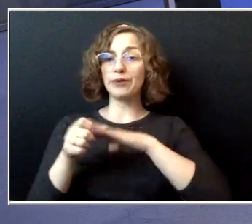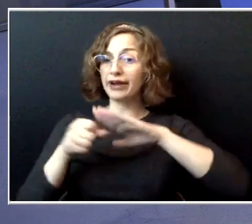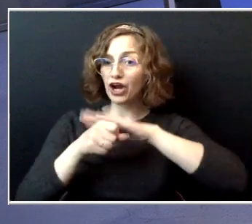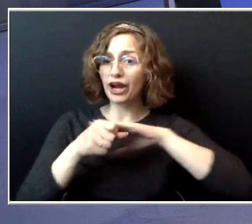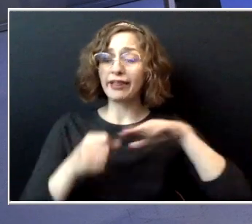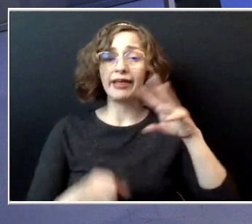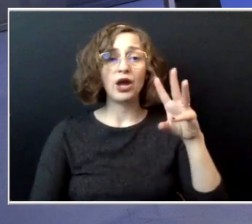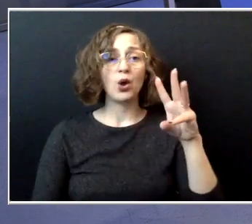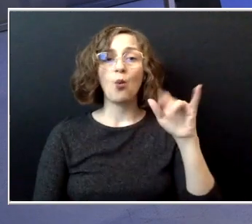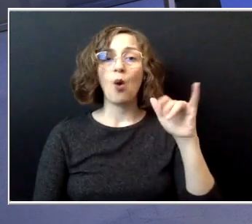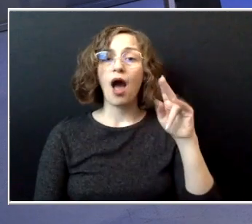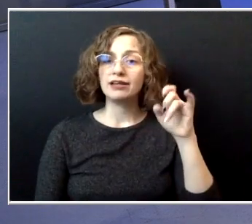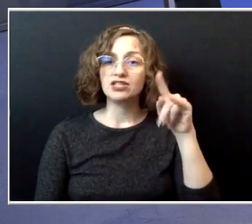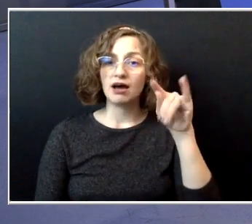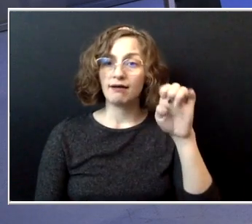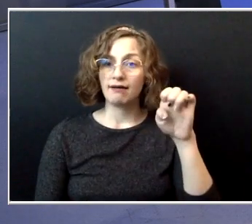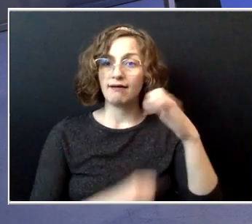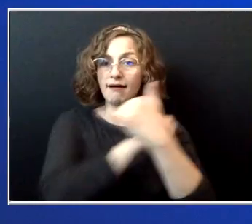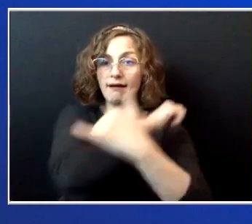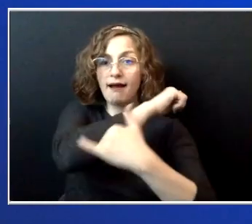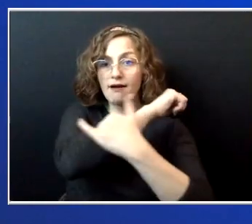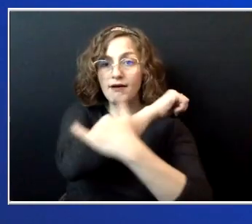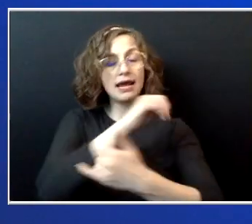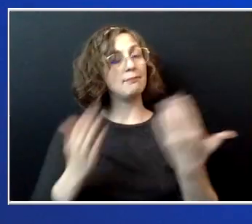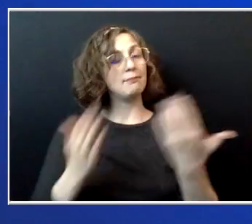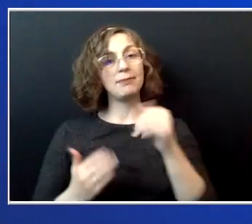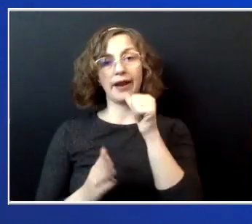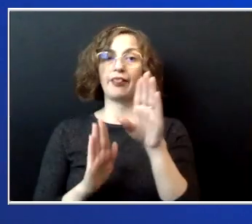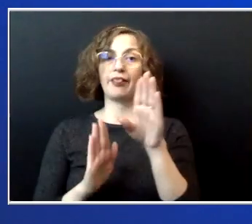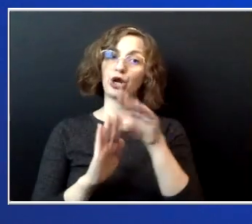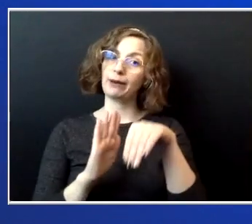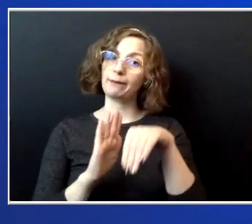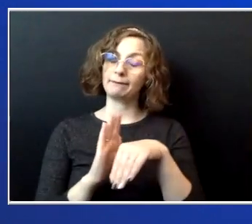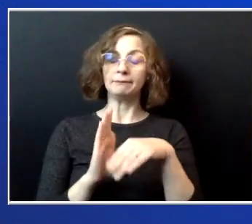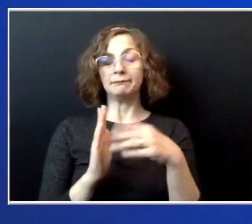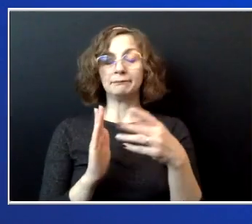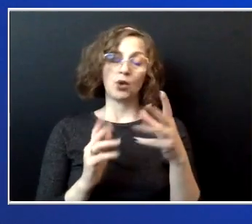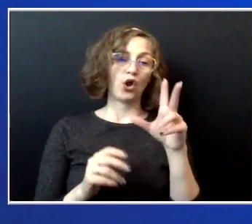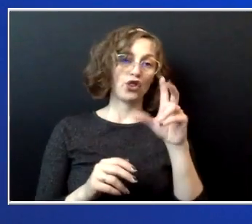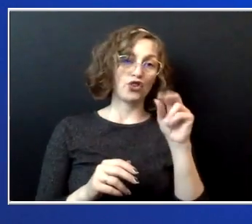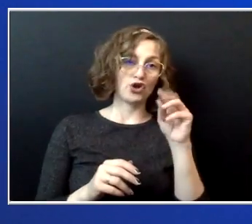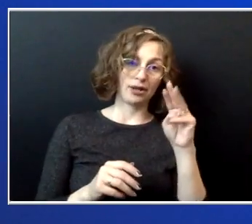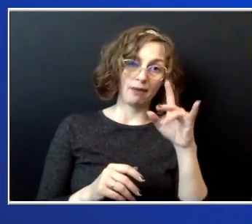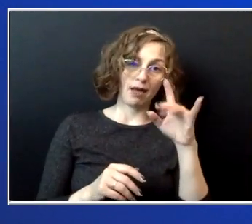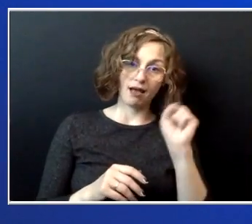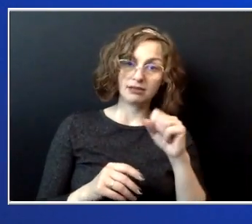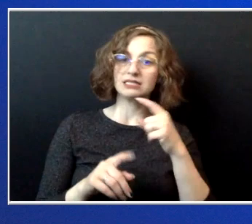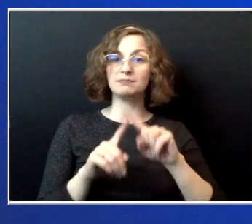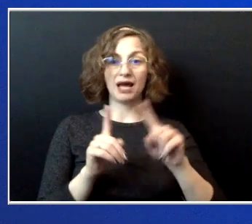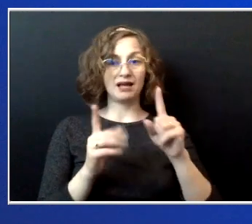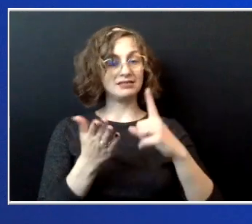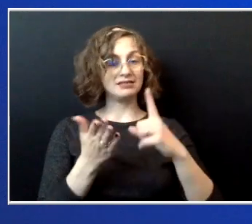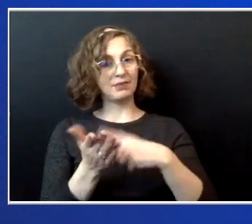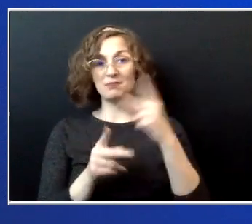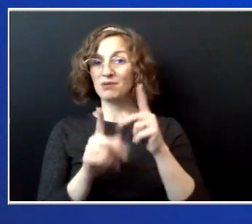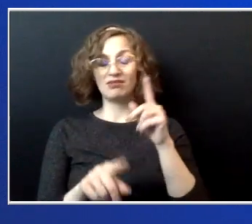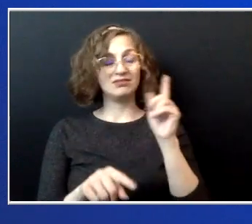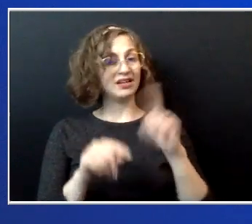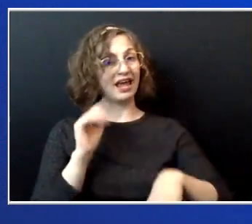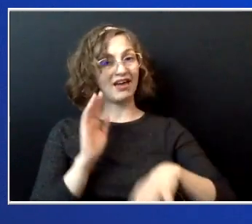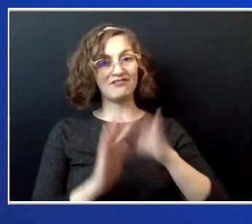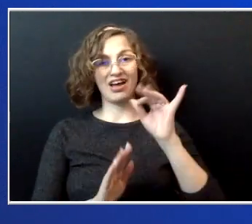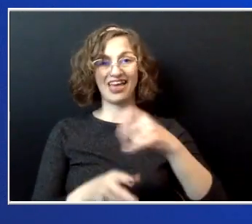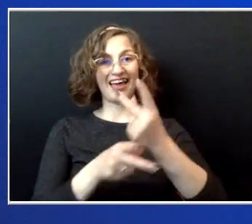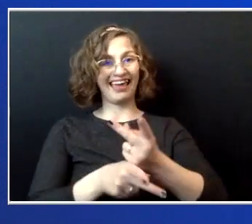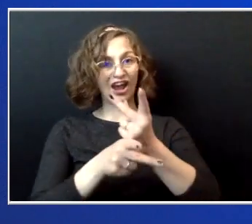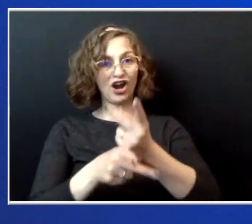to find the care they need. Yes, and primarily that can be due to poverty. So even in areas where 10